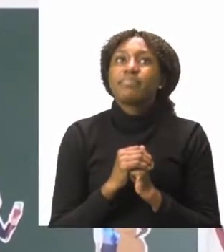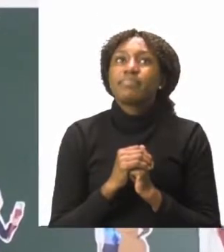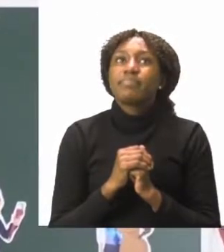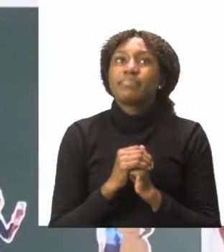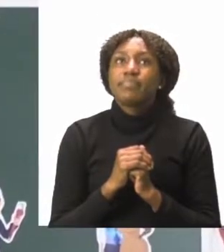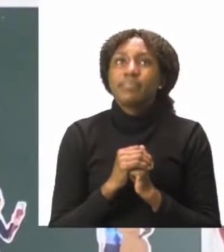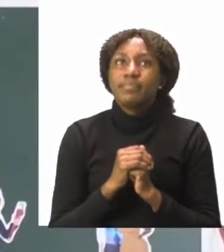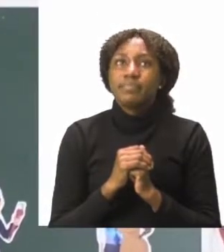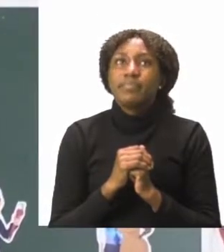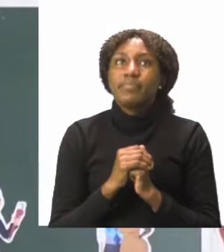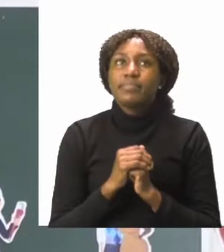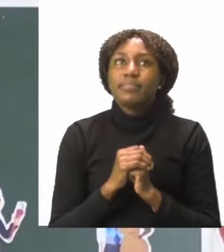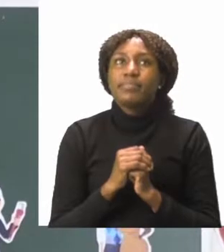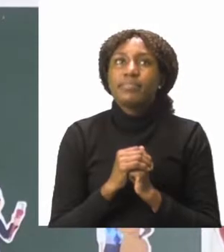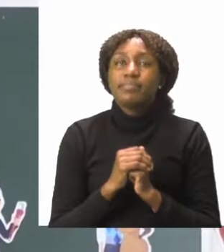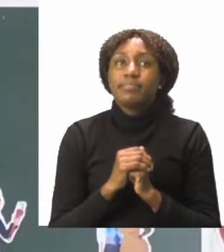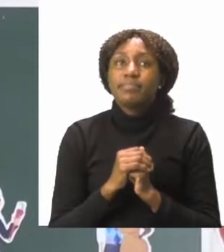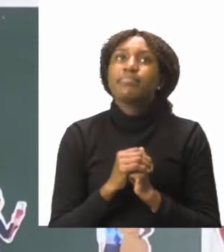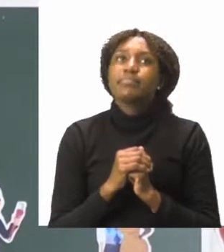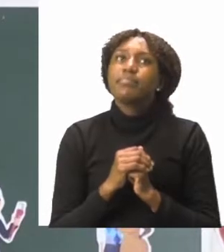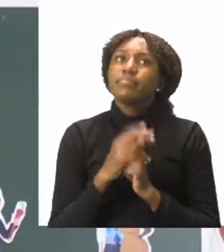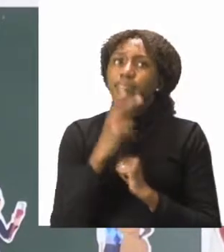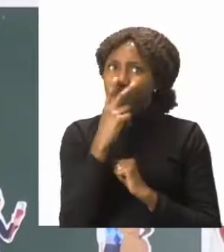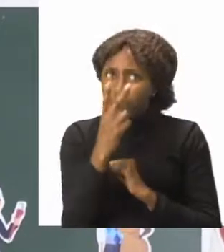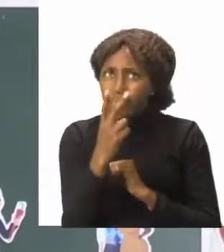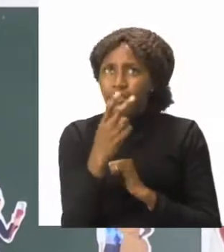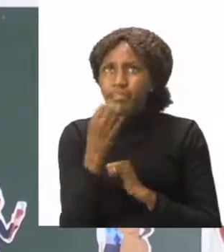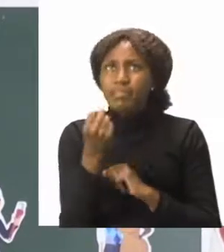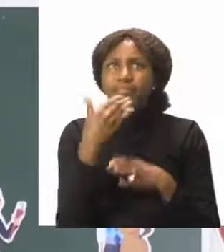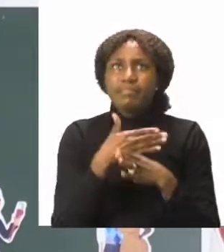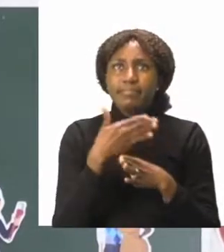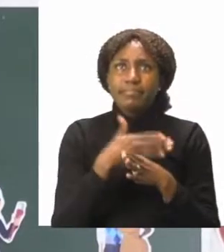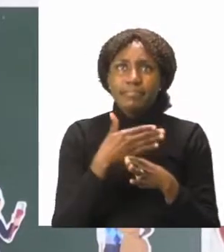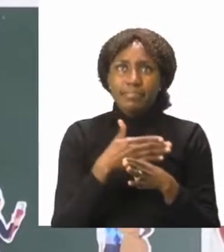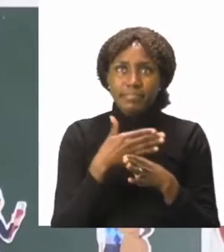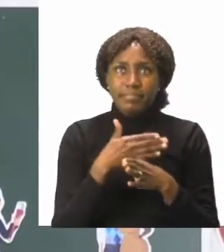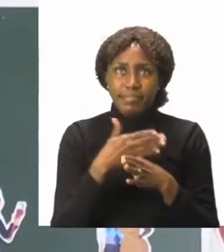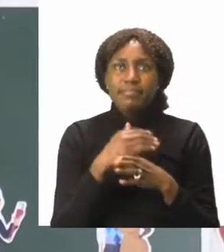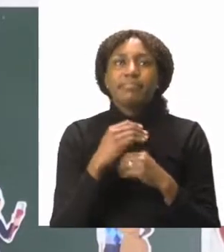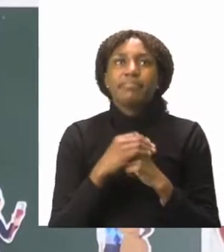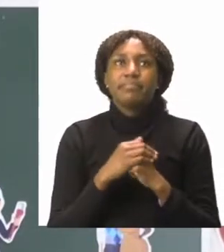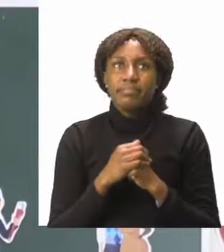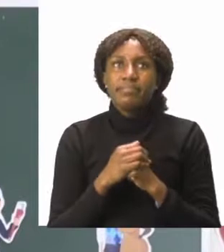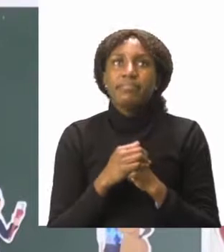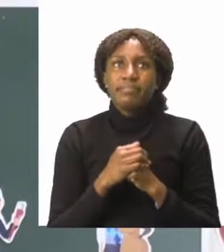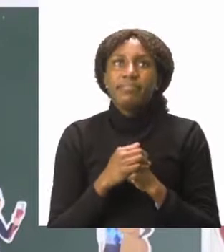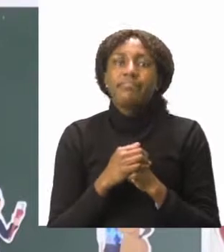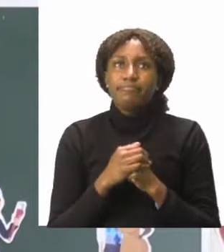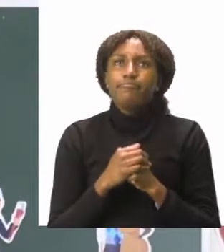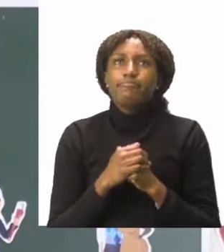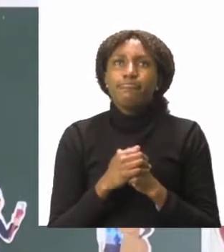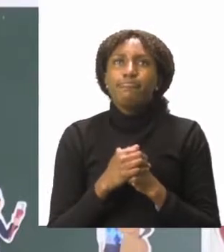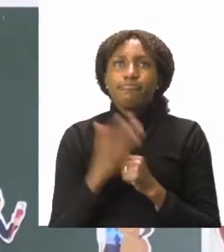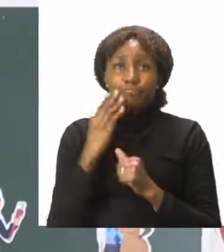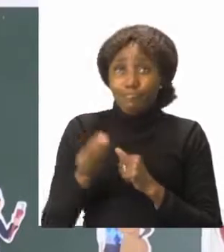we say that they have an occupation, something they want to be when they grow up, to help them earn money and